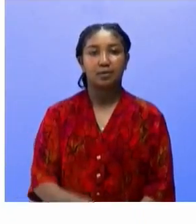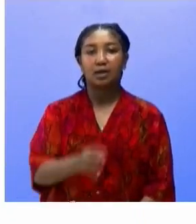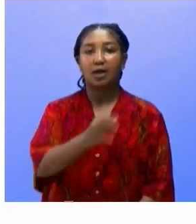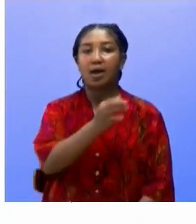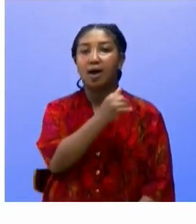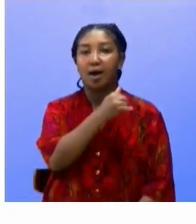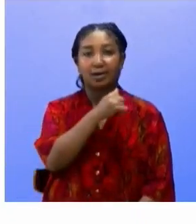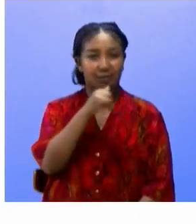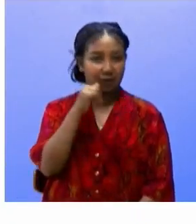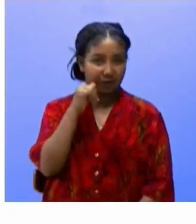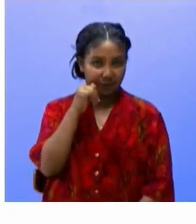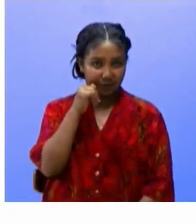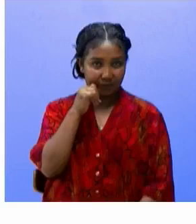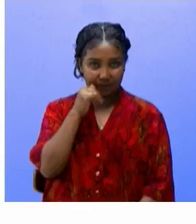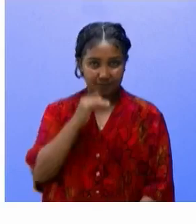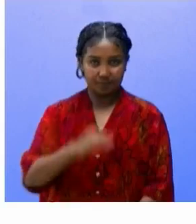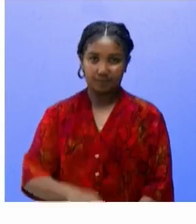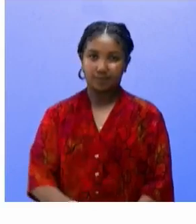adjectives,